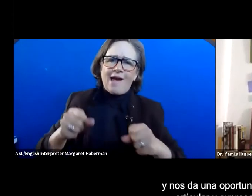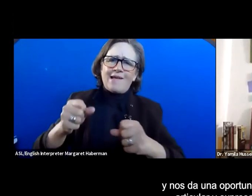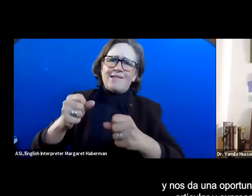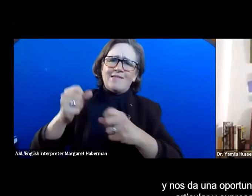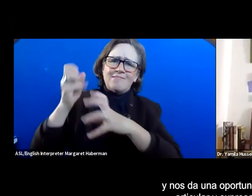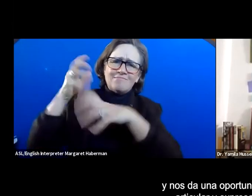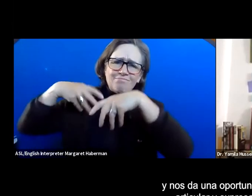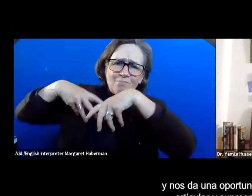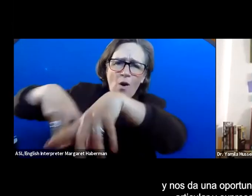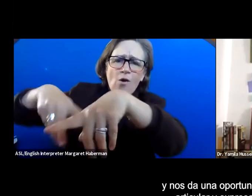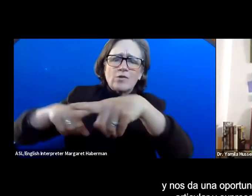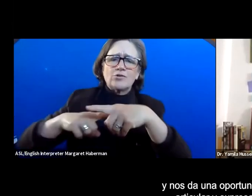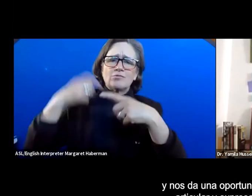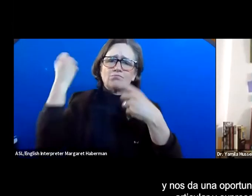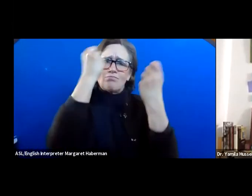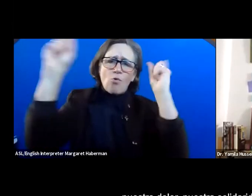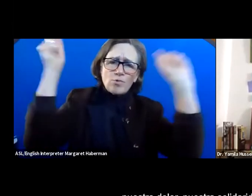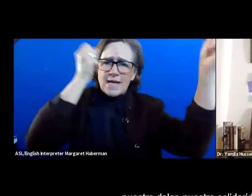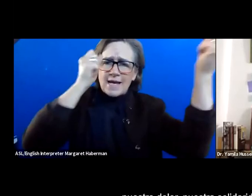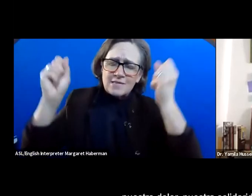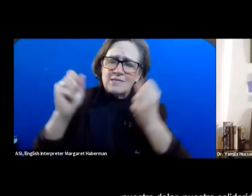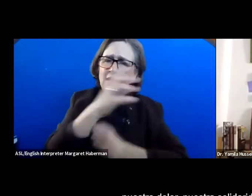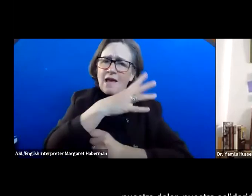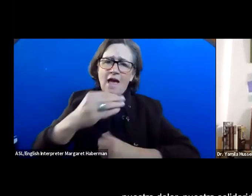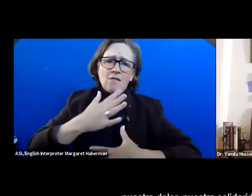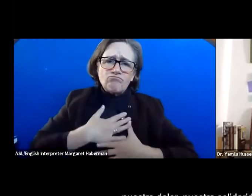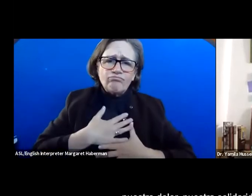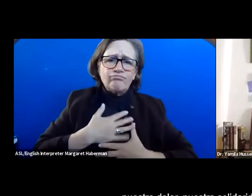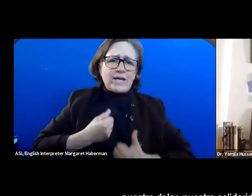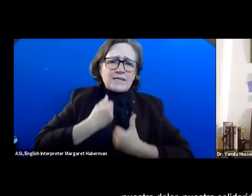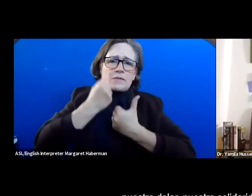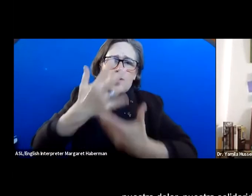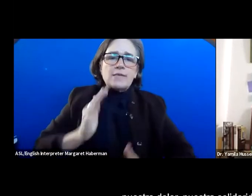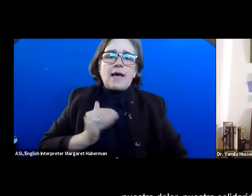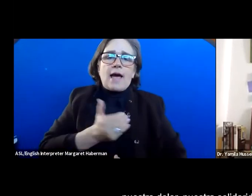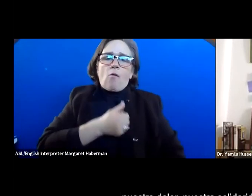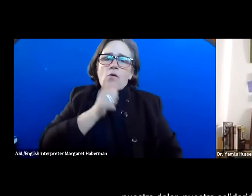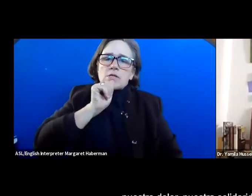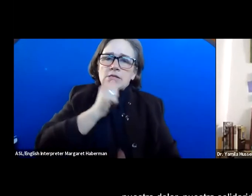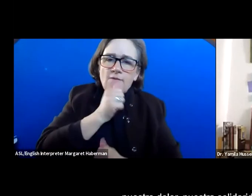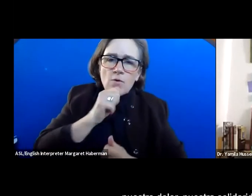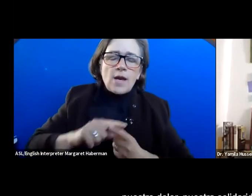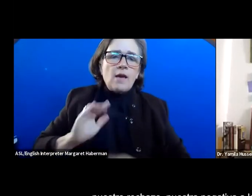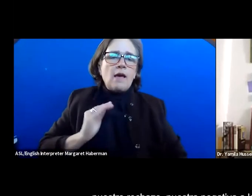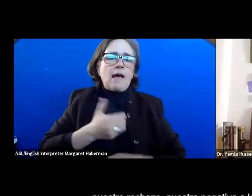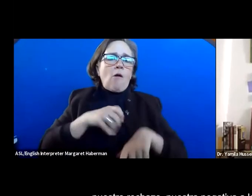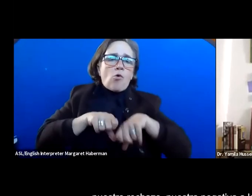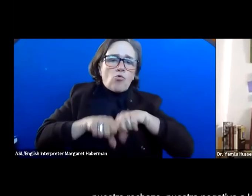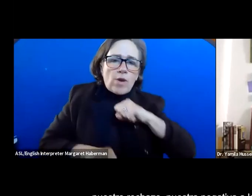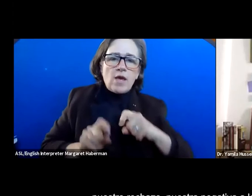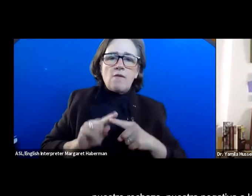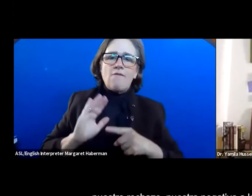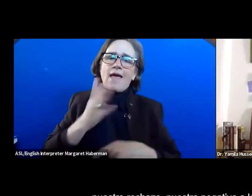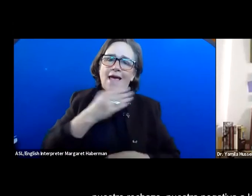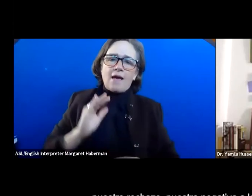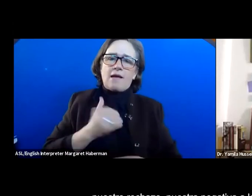to articulate and express our pain, our joint solidarity, and our